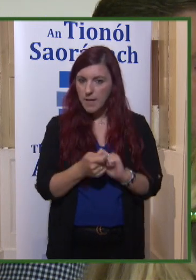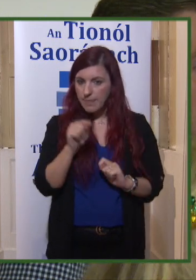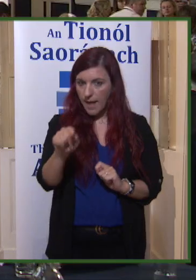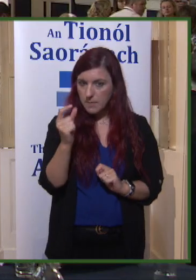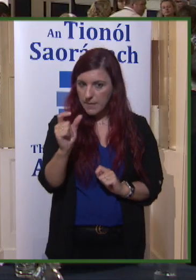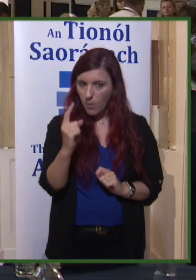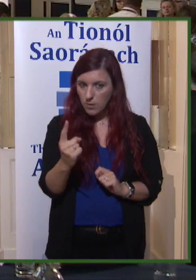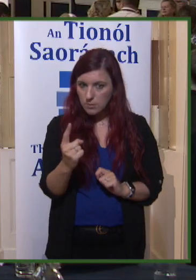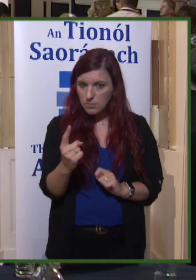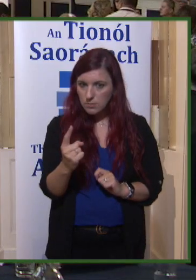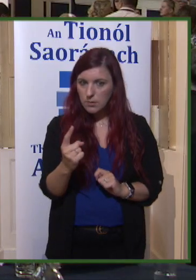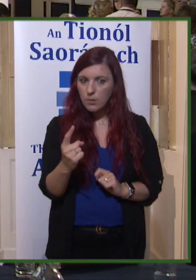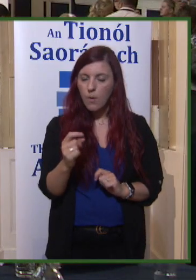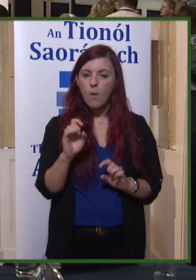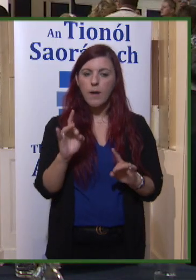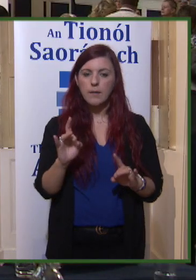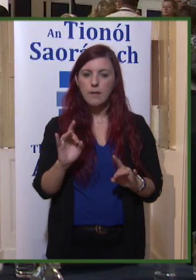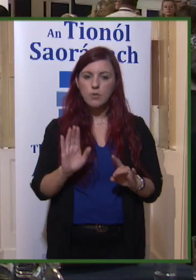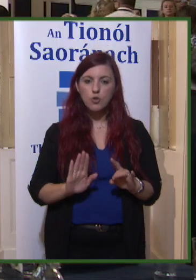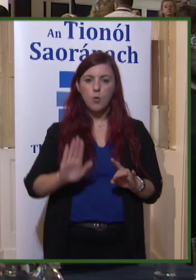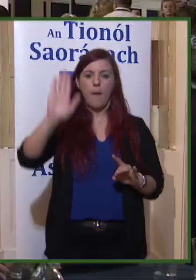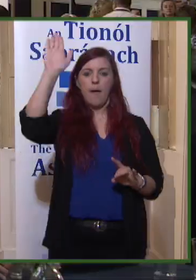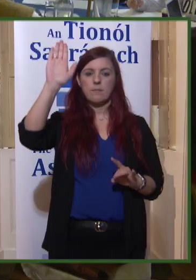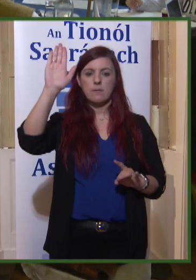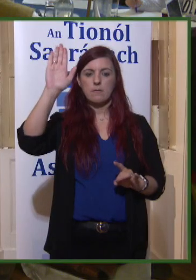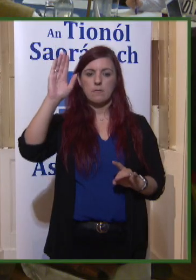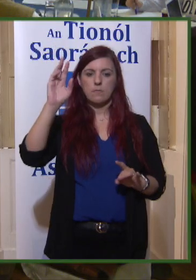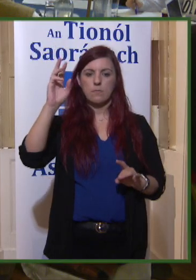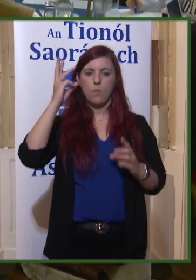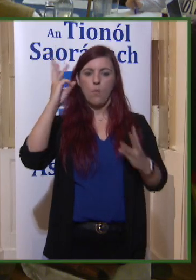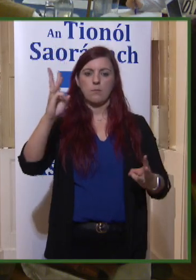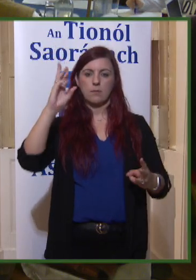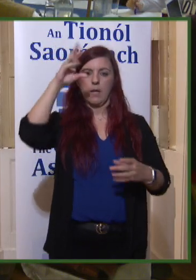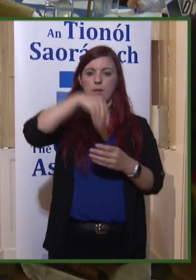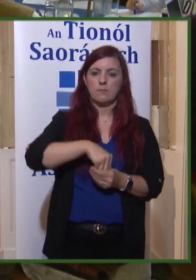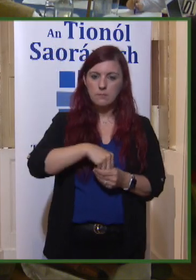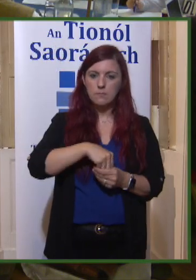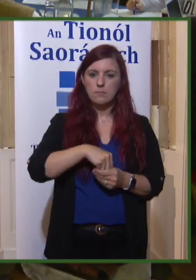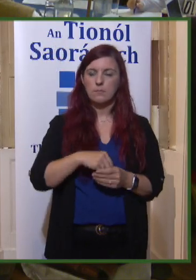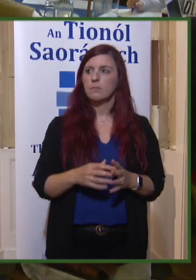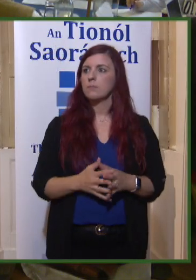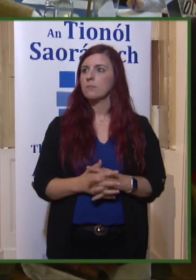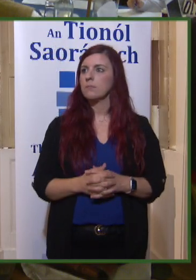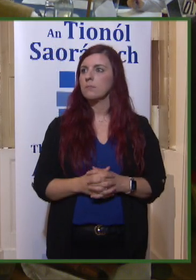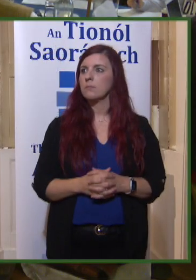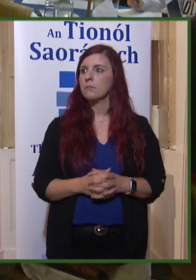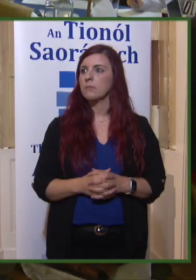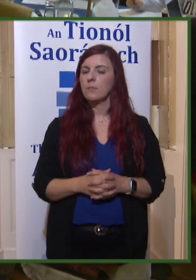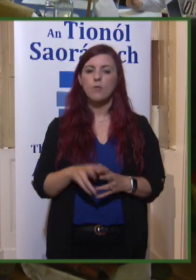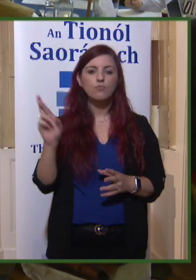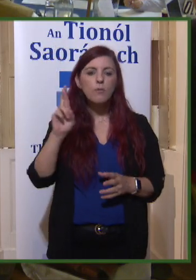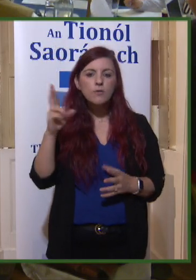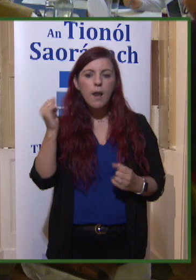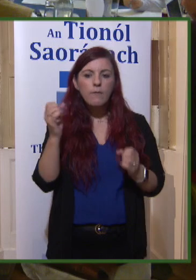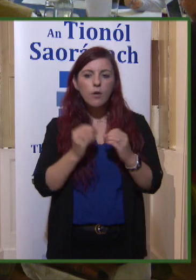amendment? Okay, again, show of hands to support and show of hands. Yeah, we have Rachel. Rachel